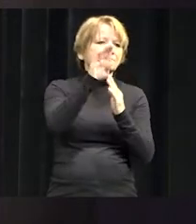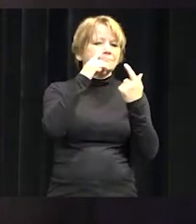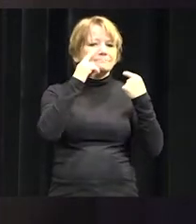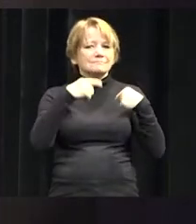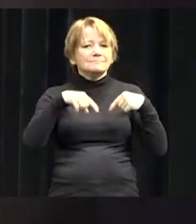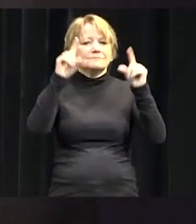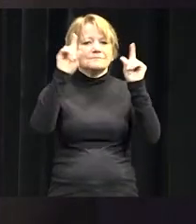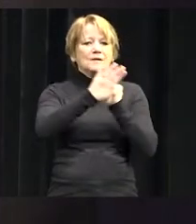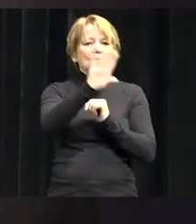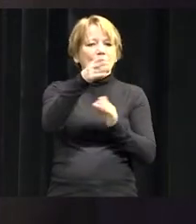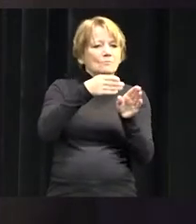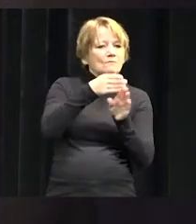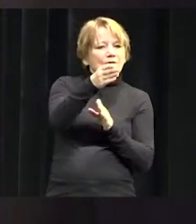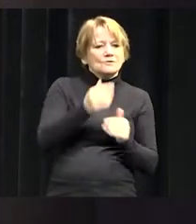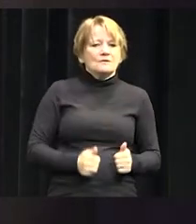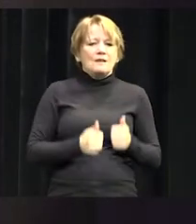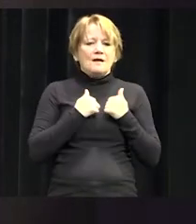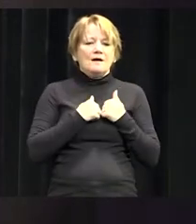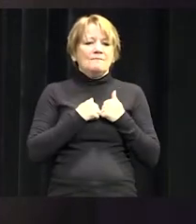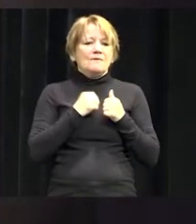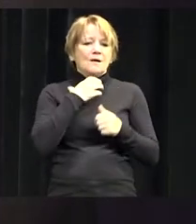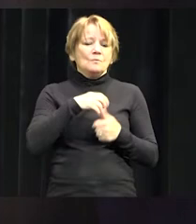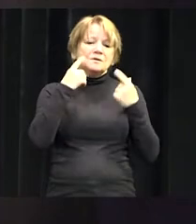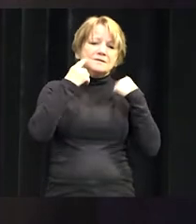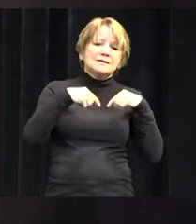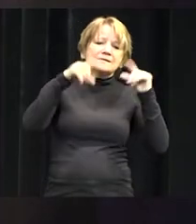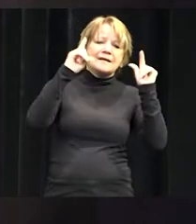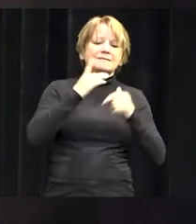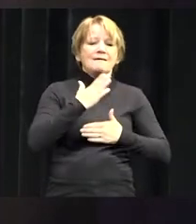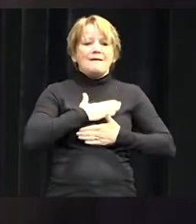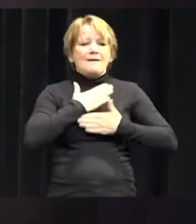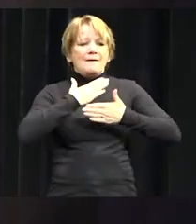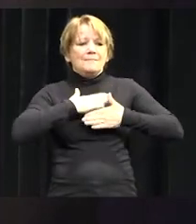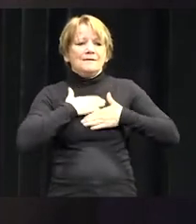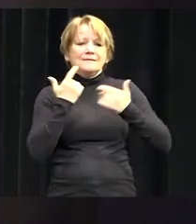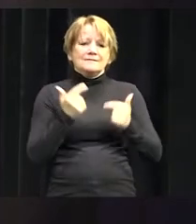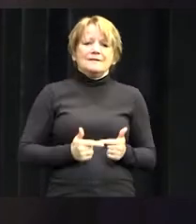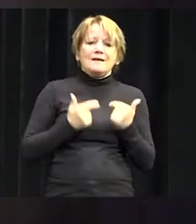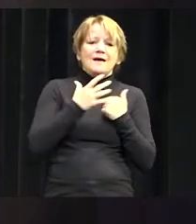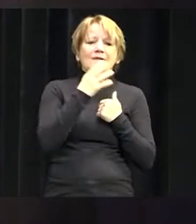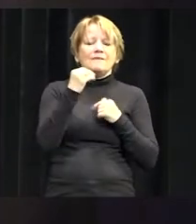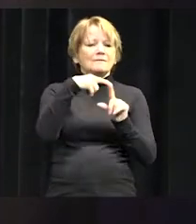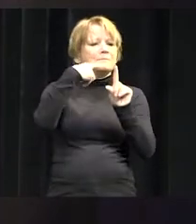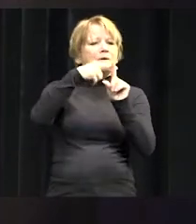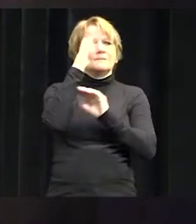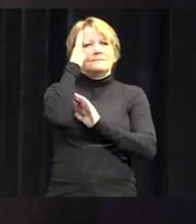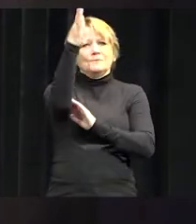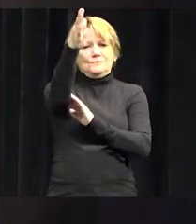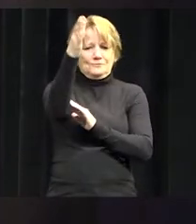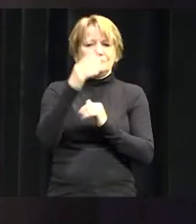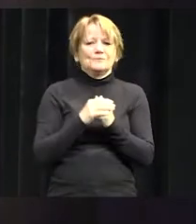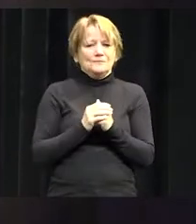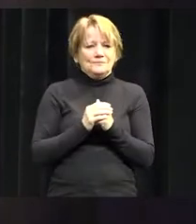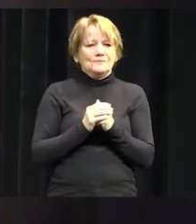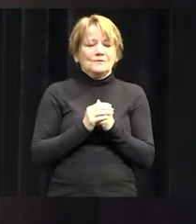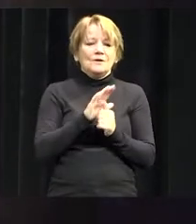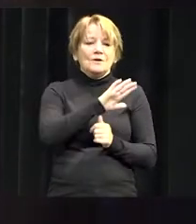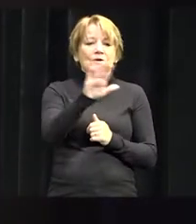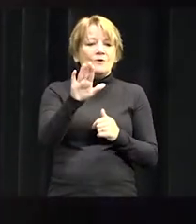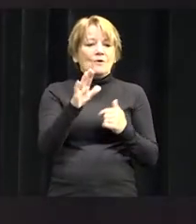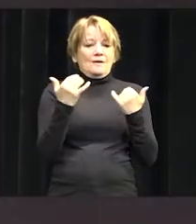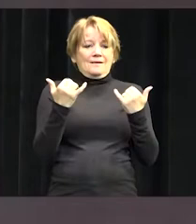is nothing but inspiring congratulations on your success good luck on your journey and thank